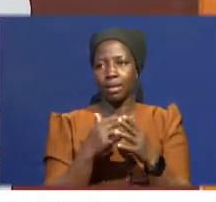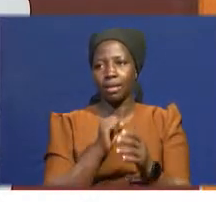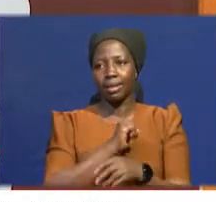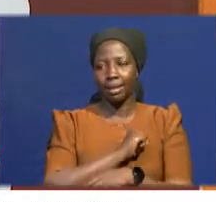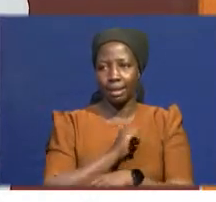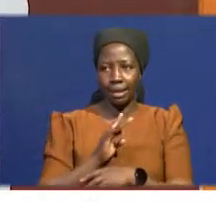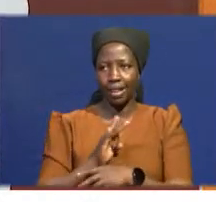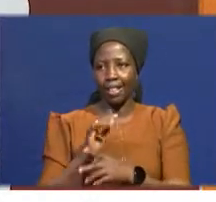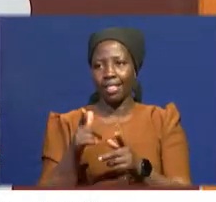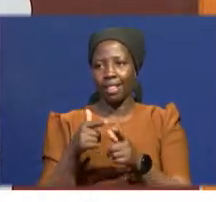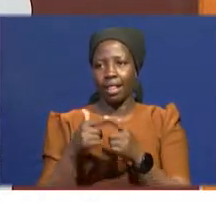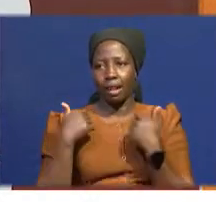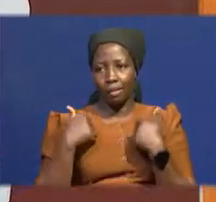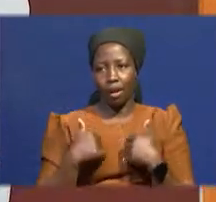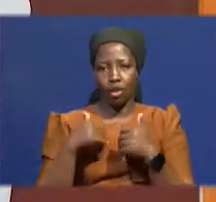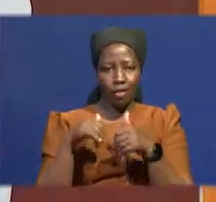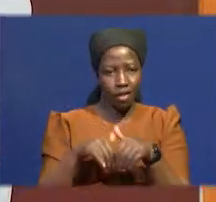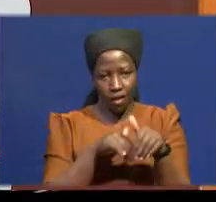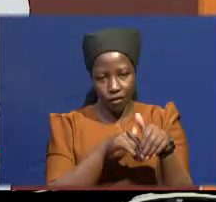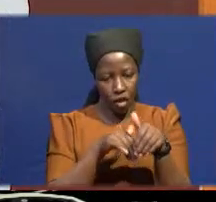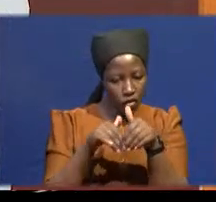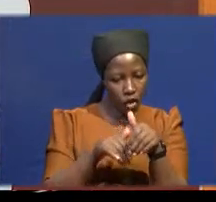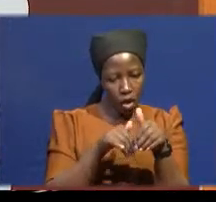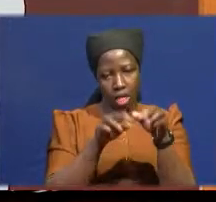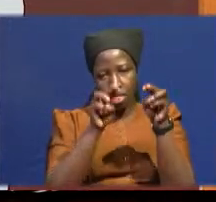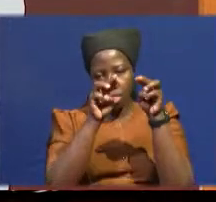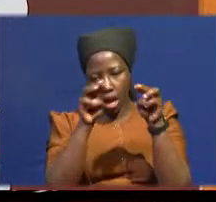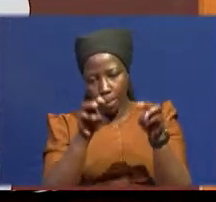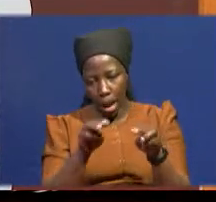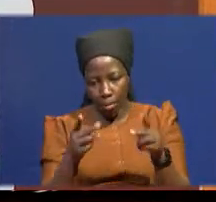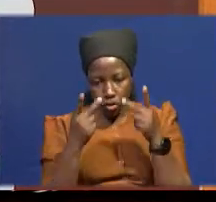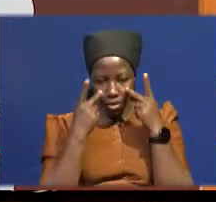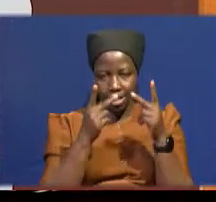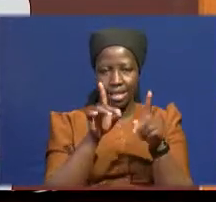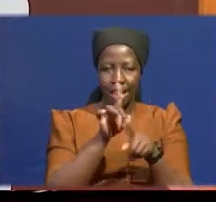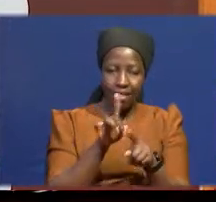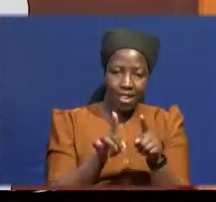then follow and check if everything has been set up by the stage commander